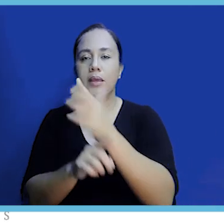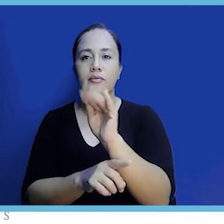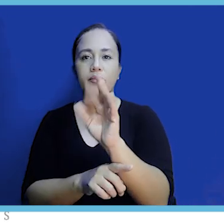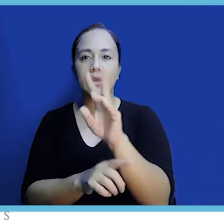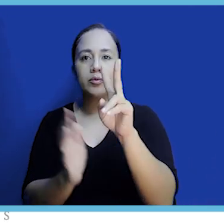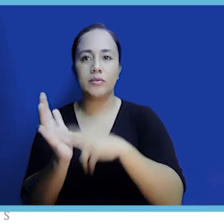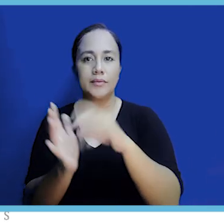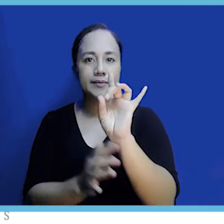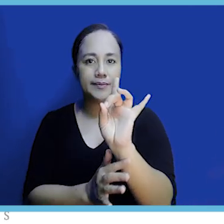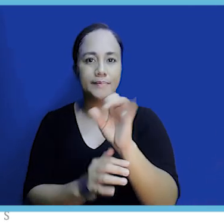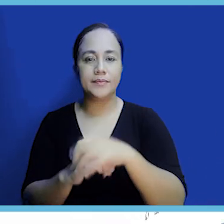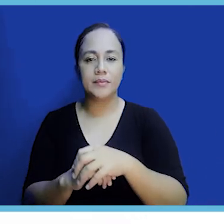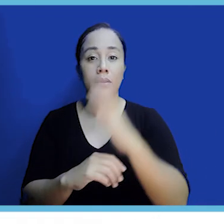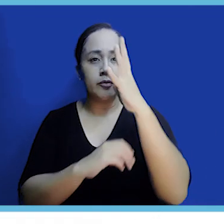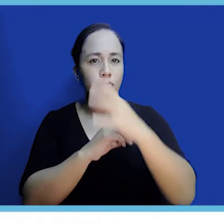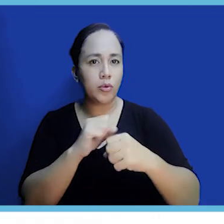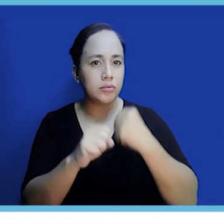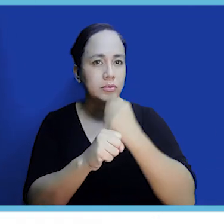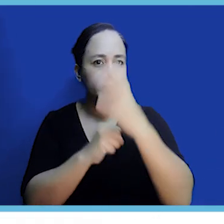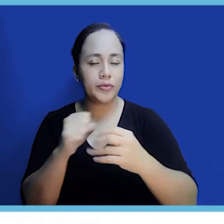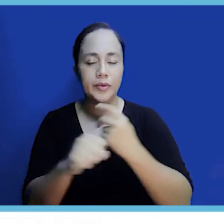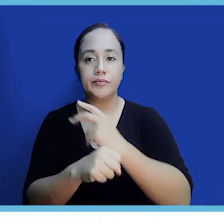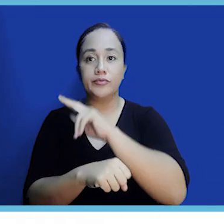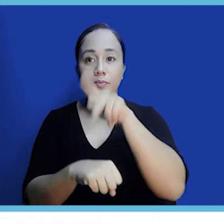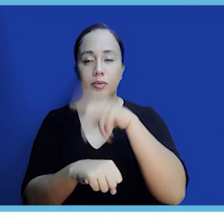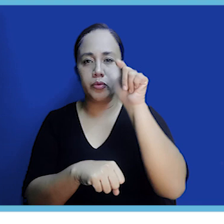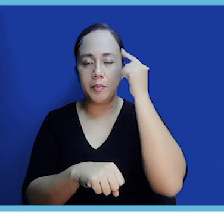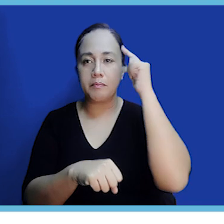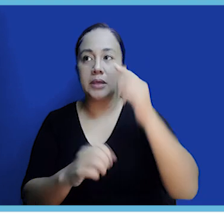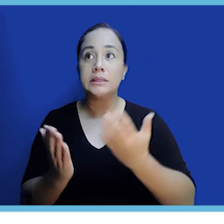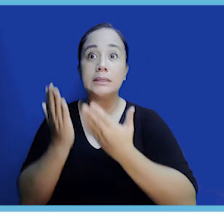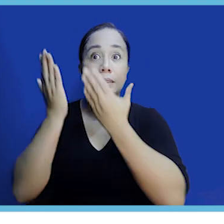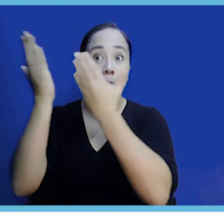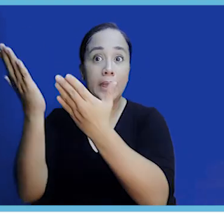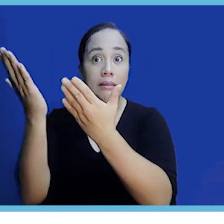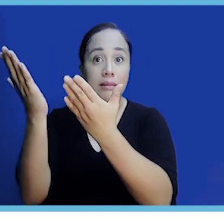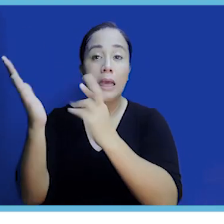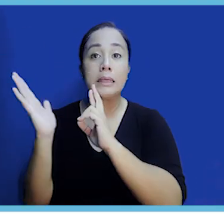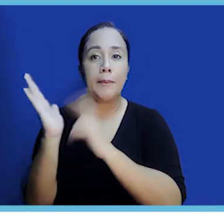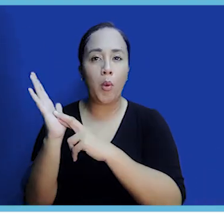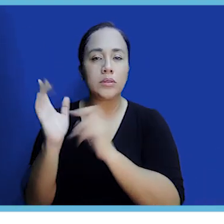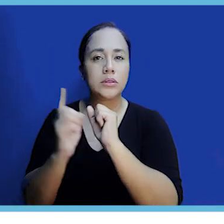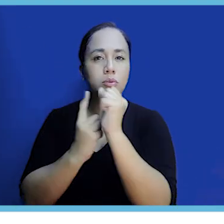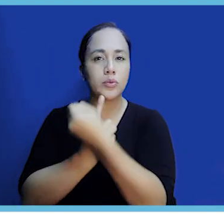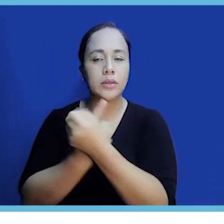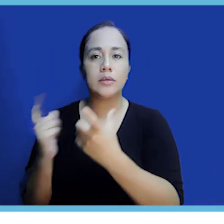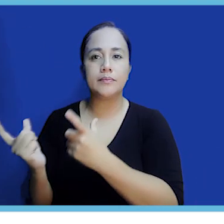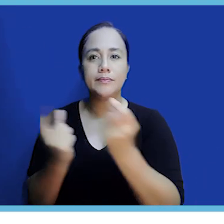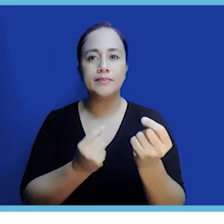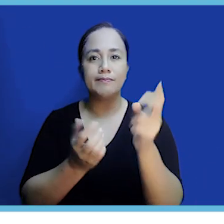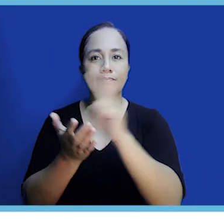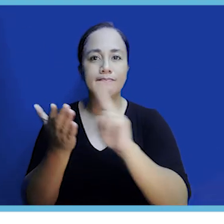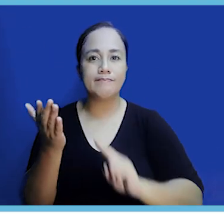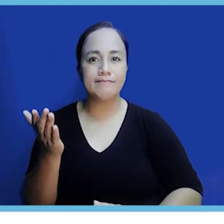May 15, 2008. Every 4 years, the Philippine government must submit its state report on the status